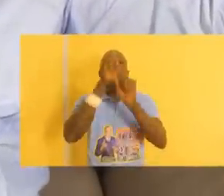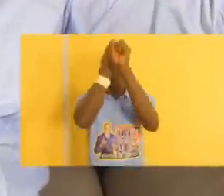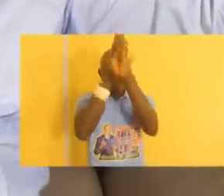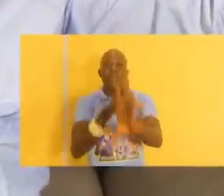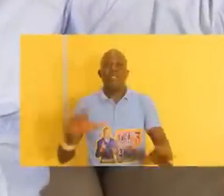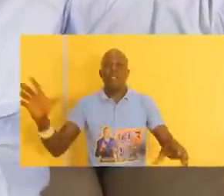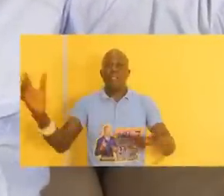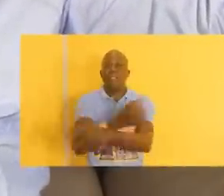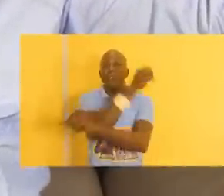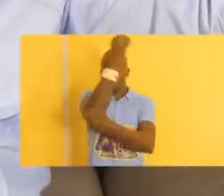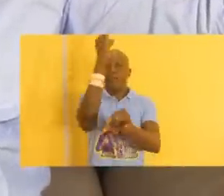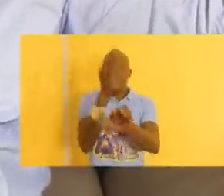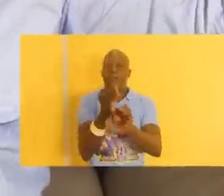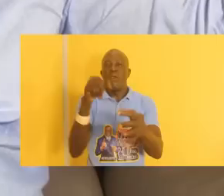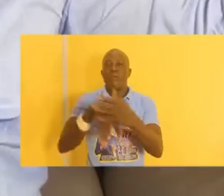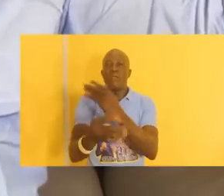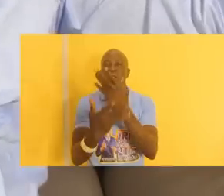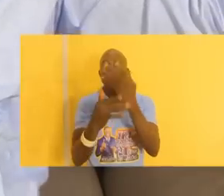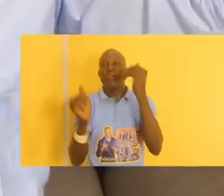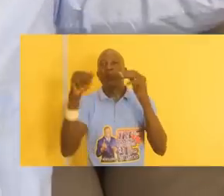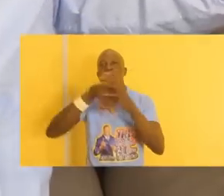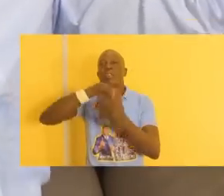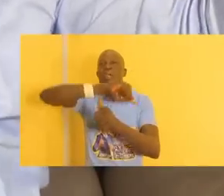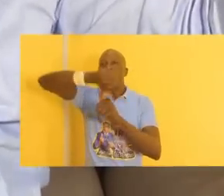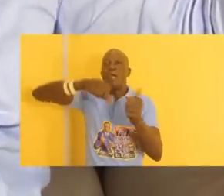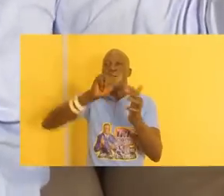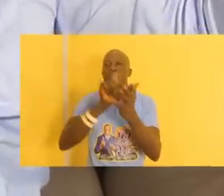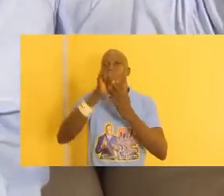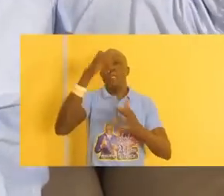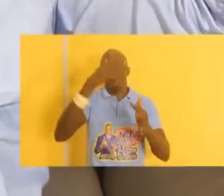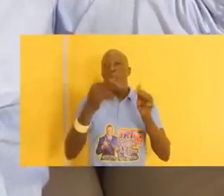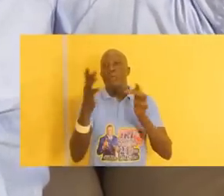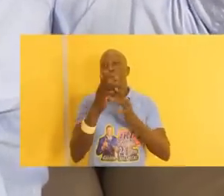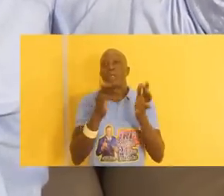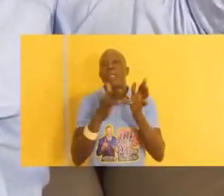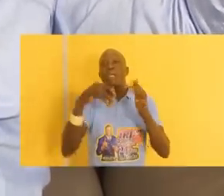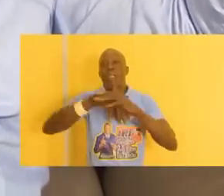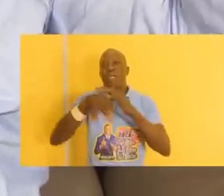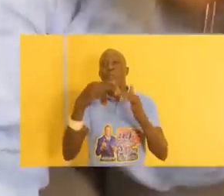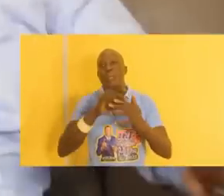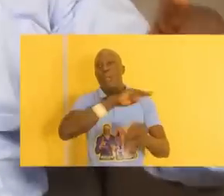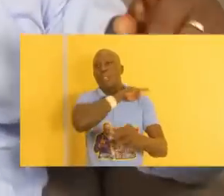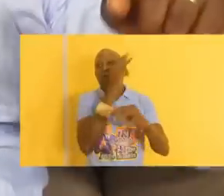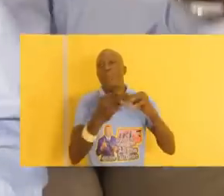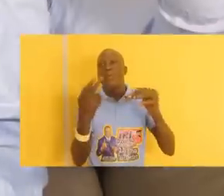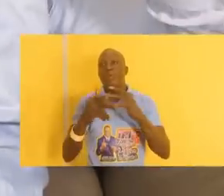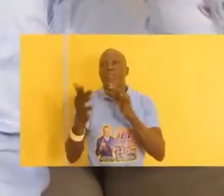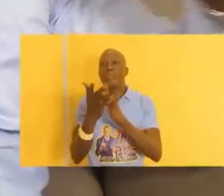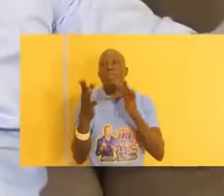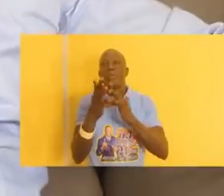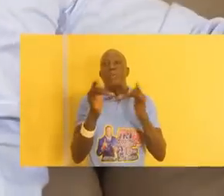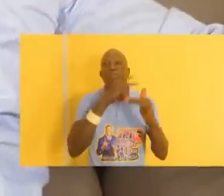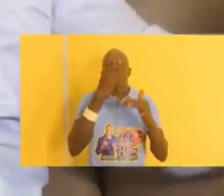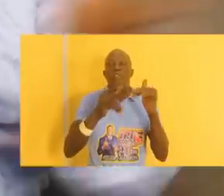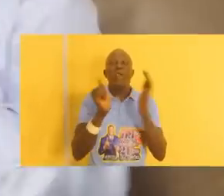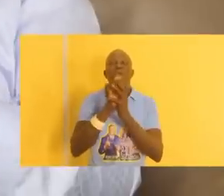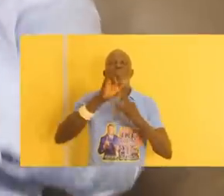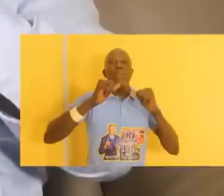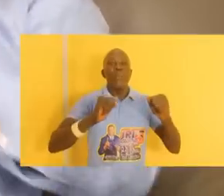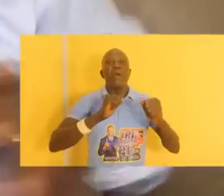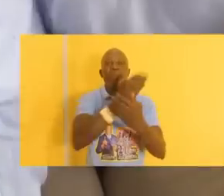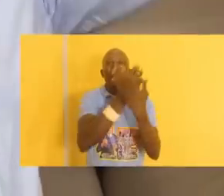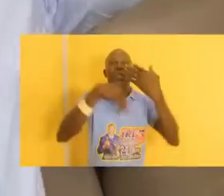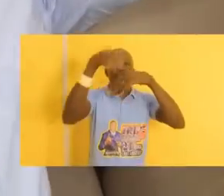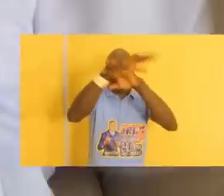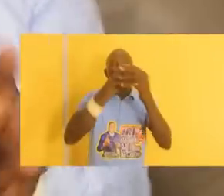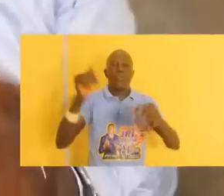I bless us. For all you that come back, you are not there. In the name of Jesus, in the name of Jesus, as far as I